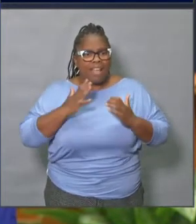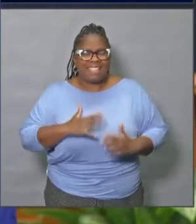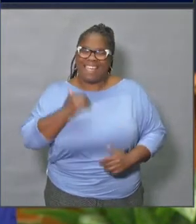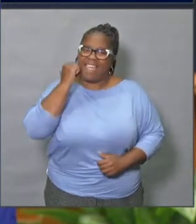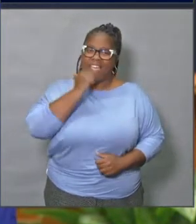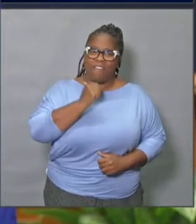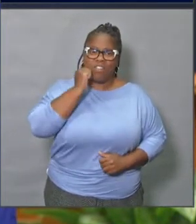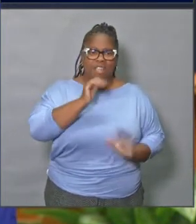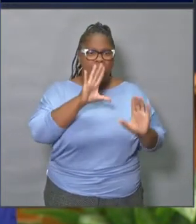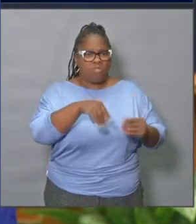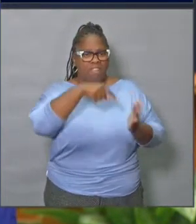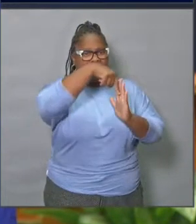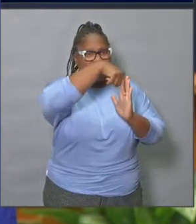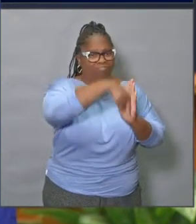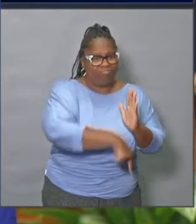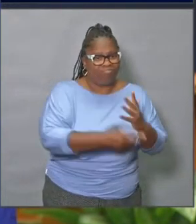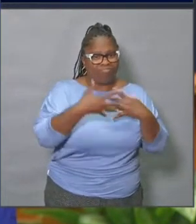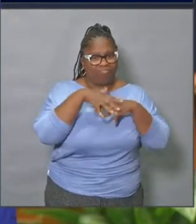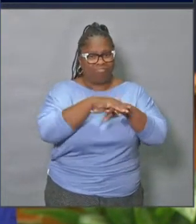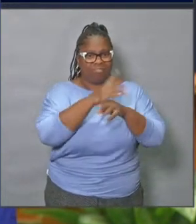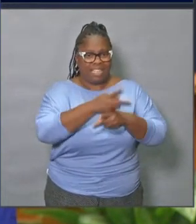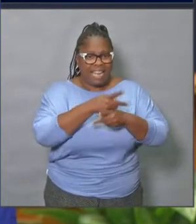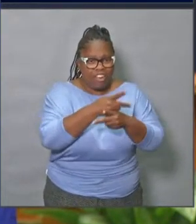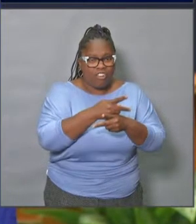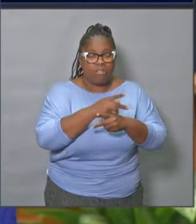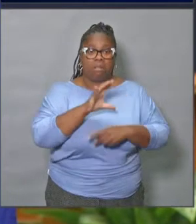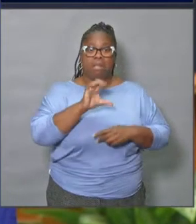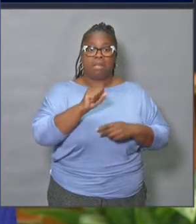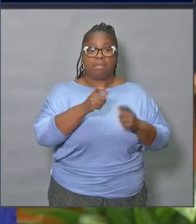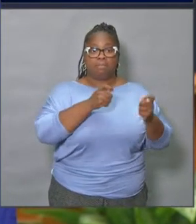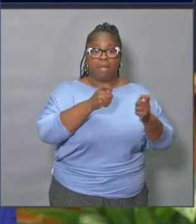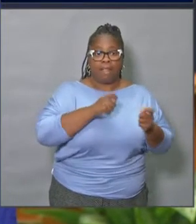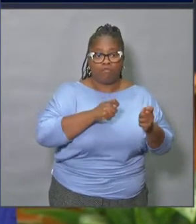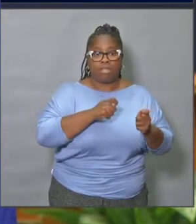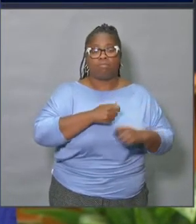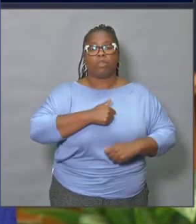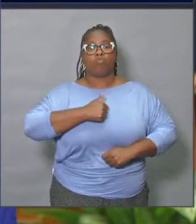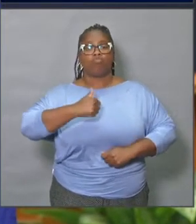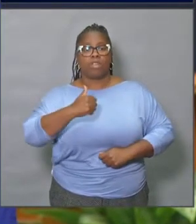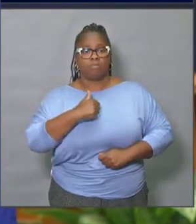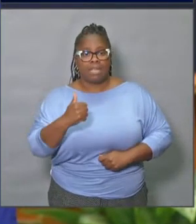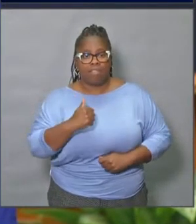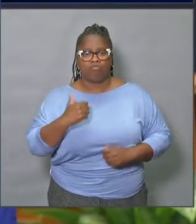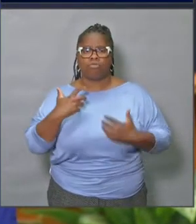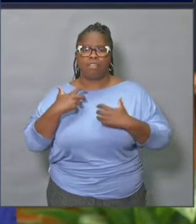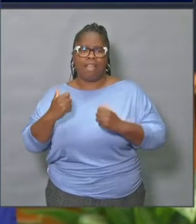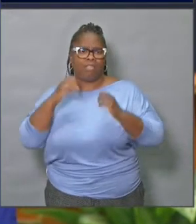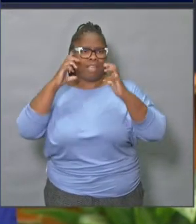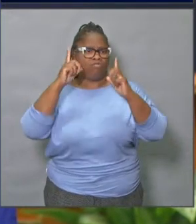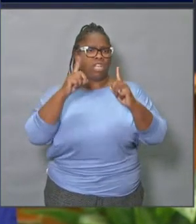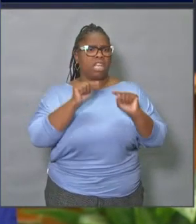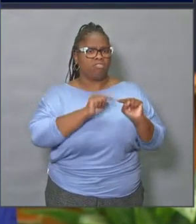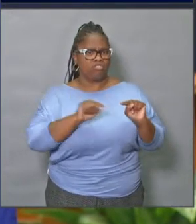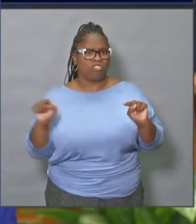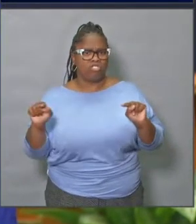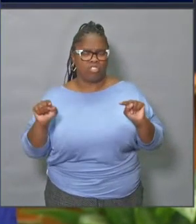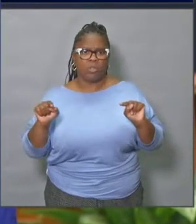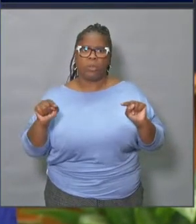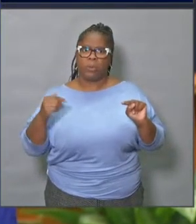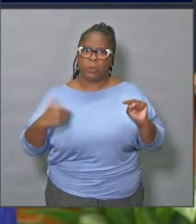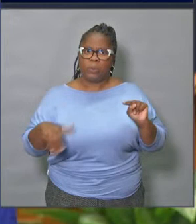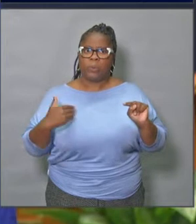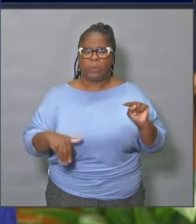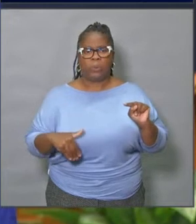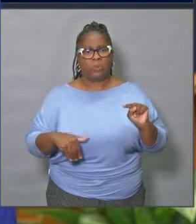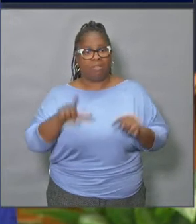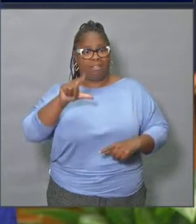and integrated care, including case management, transportation, and health education. To that end, the county